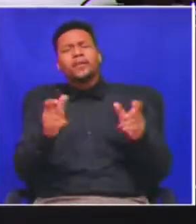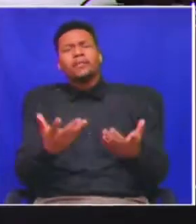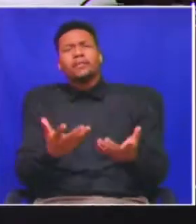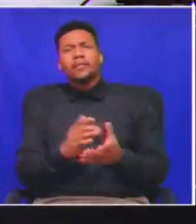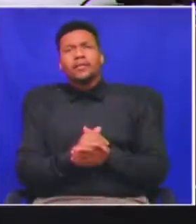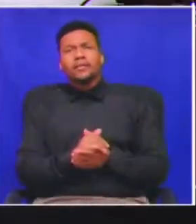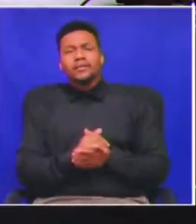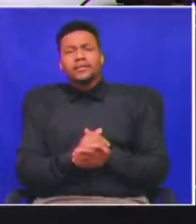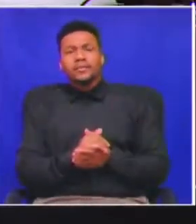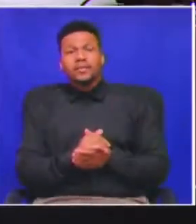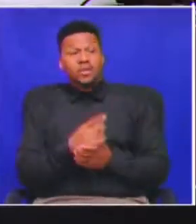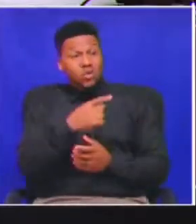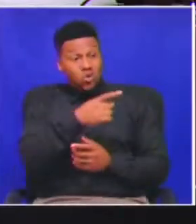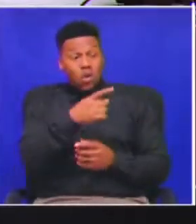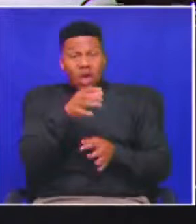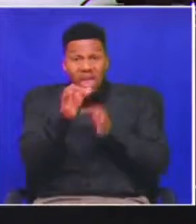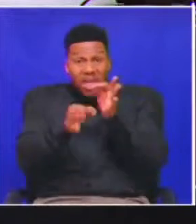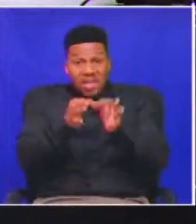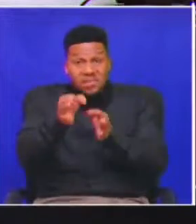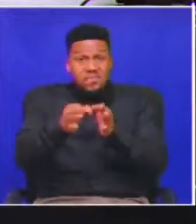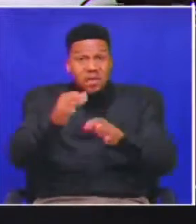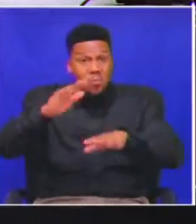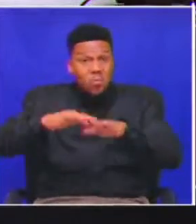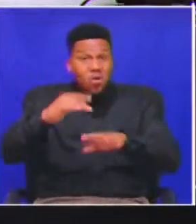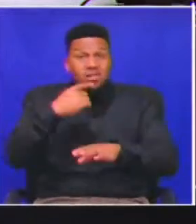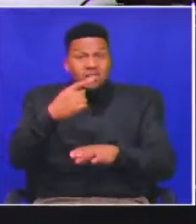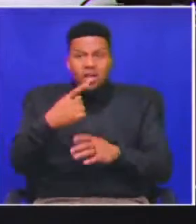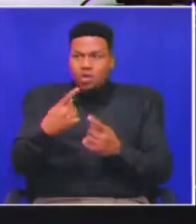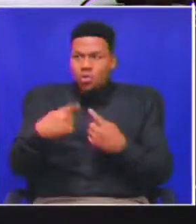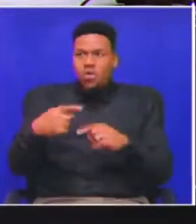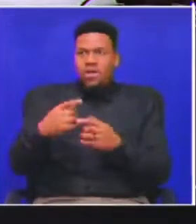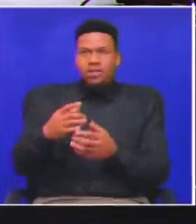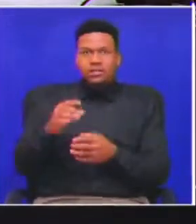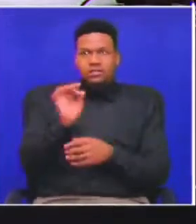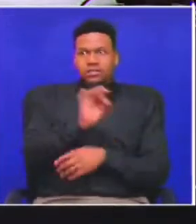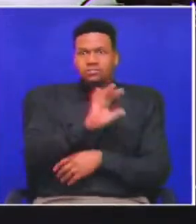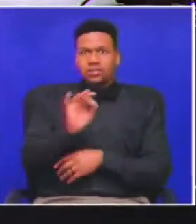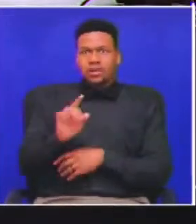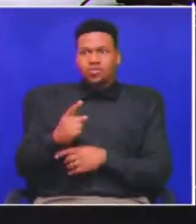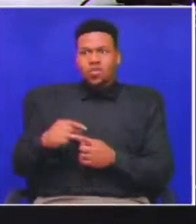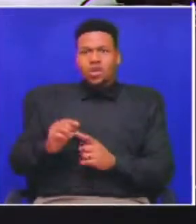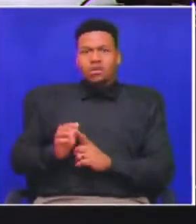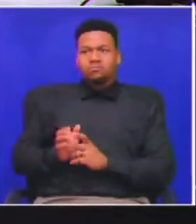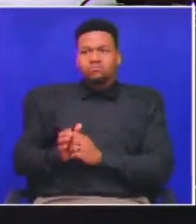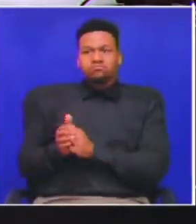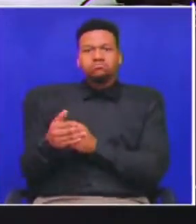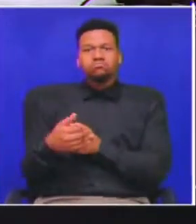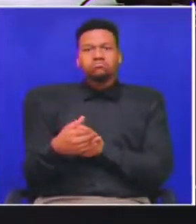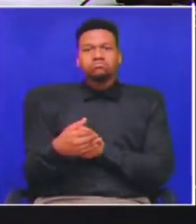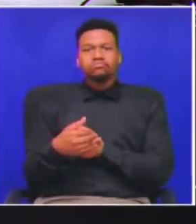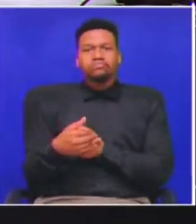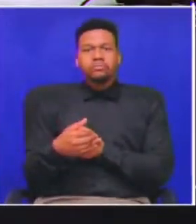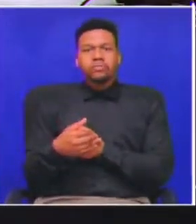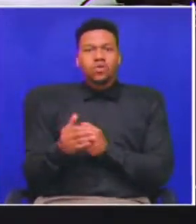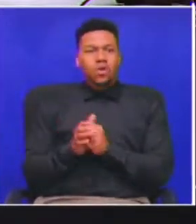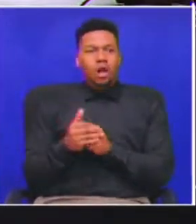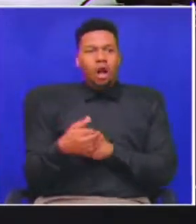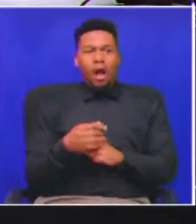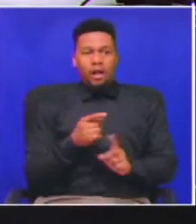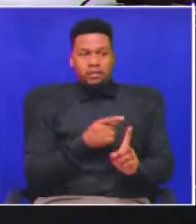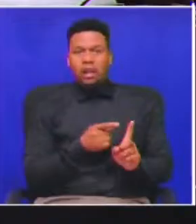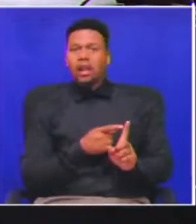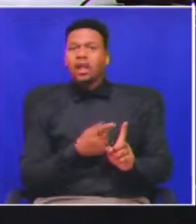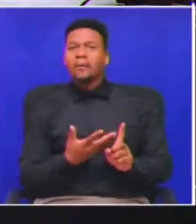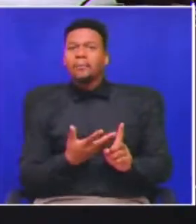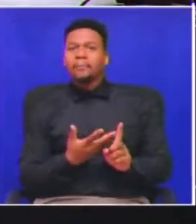say, sometimes we hide them. We hide them and don't want them to be disclosed.